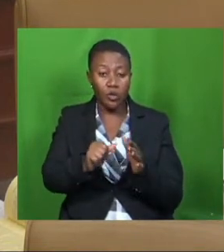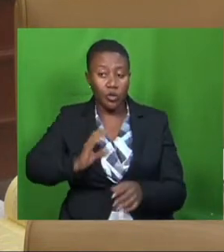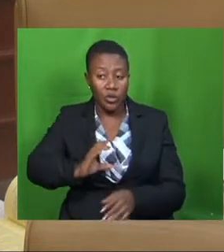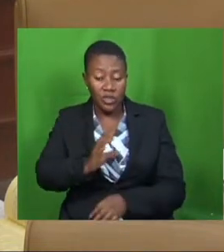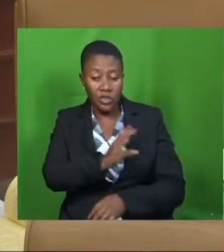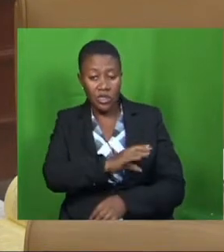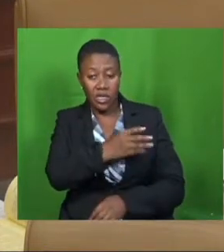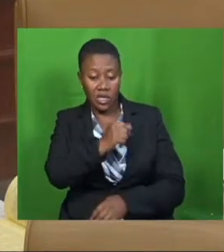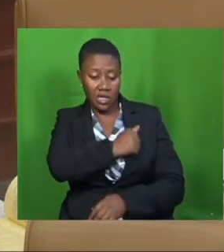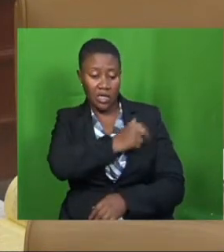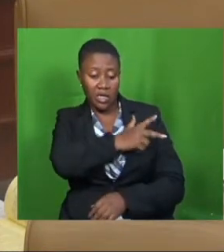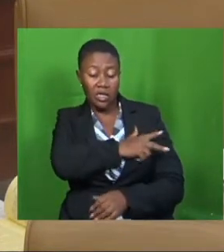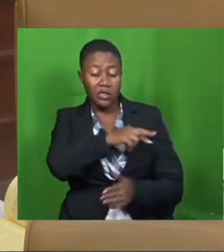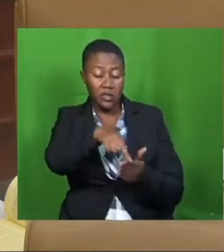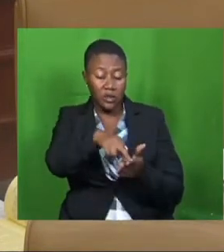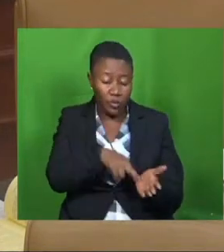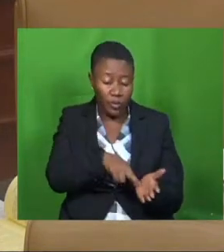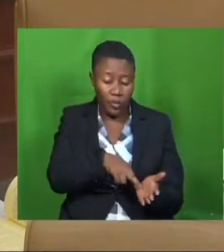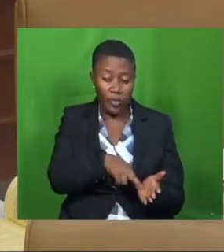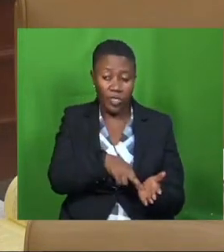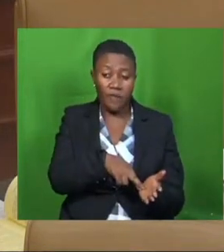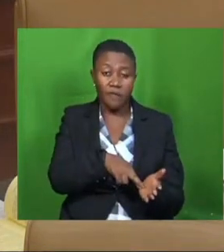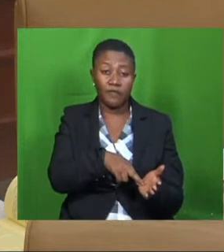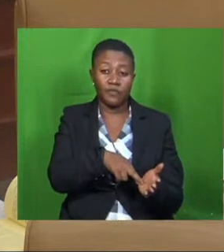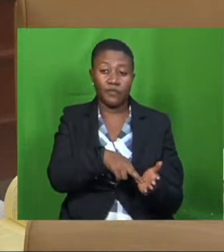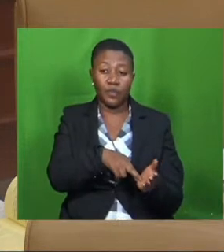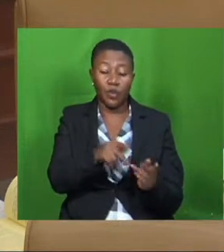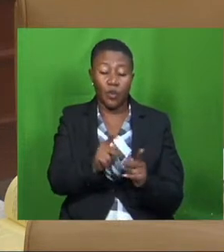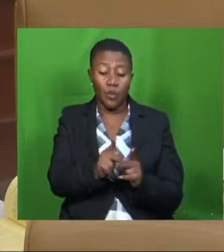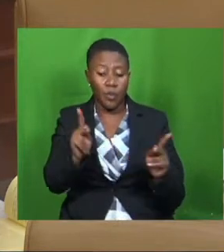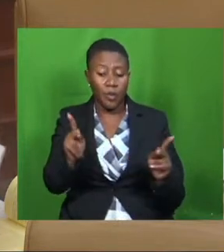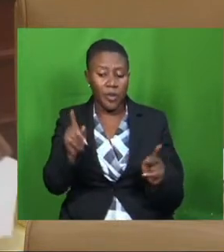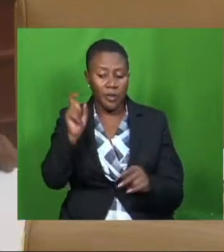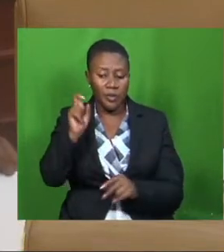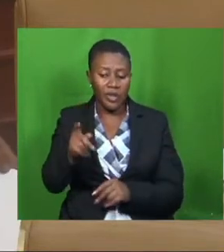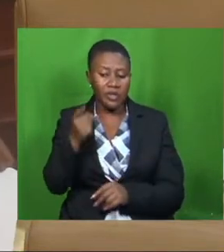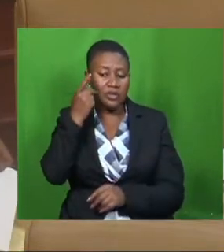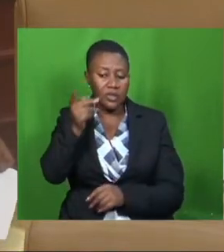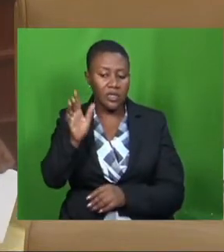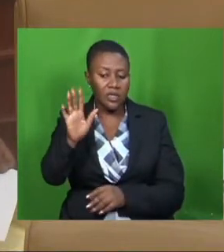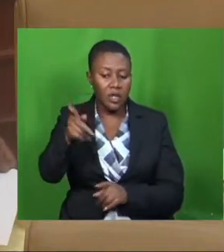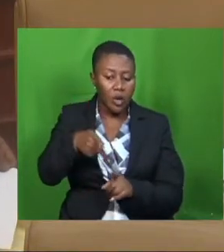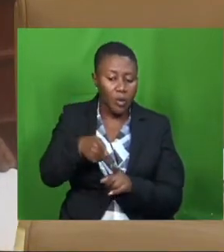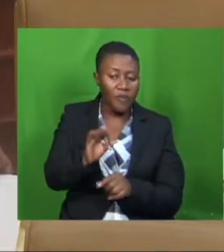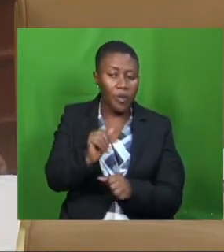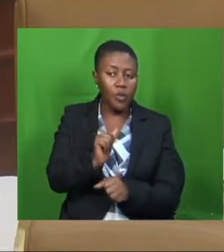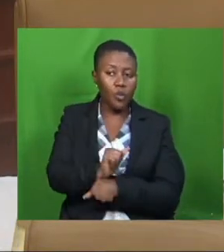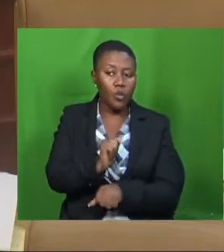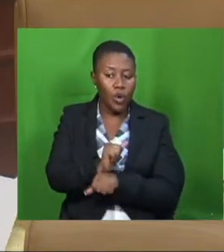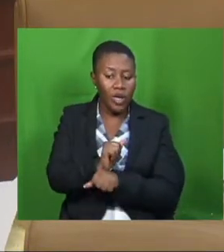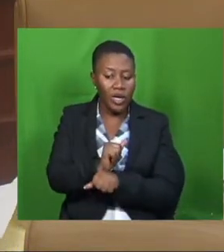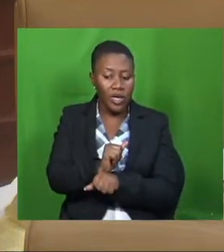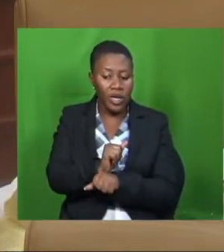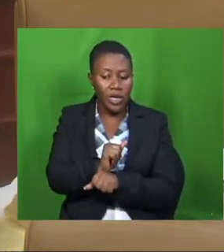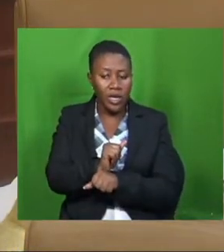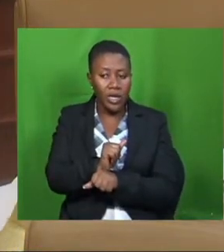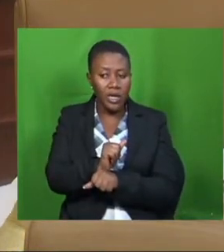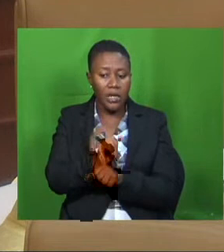the Attorney General must take the necessary steps to prosecute officers of the